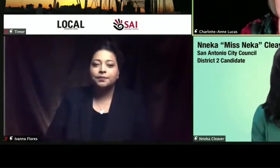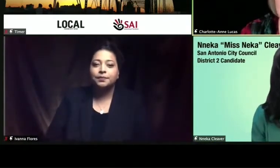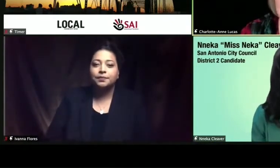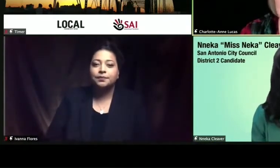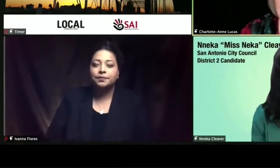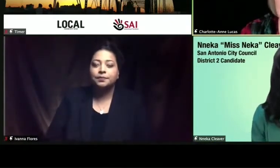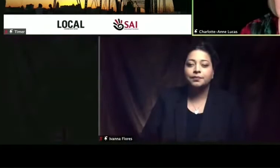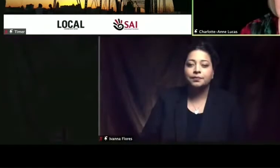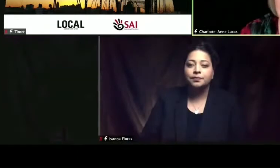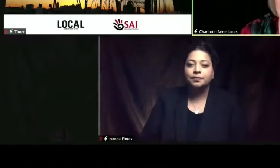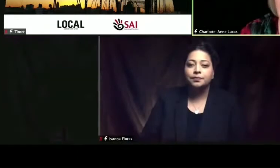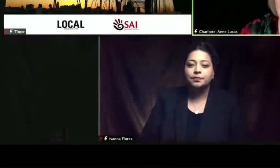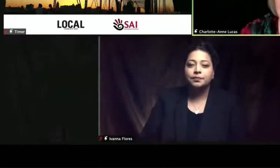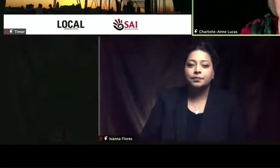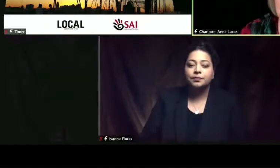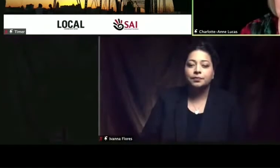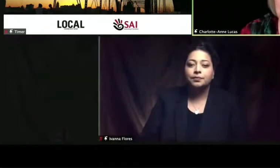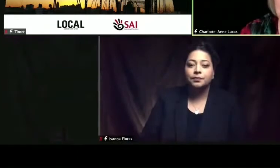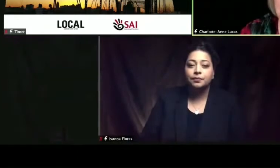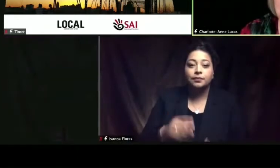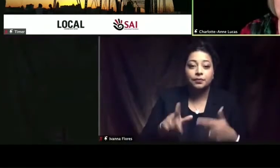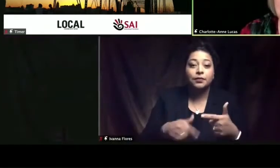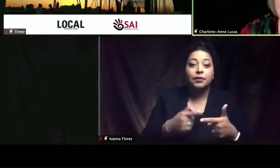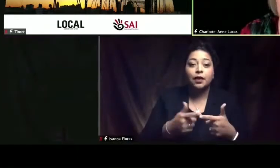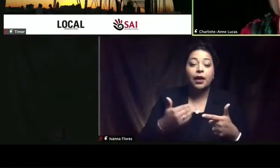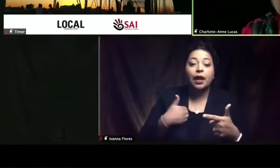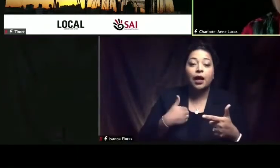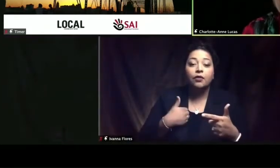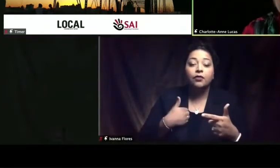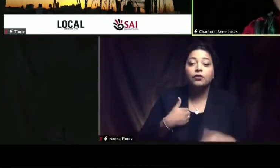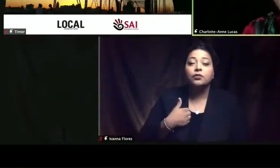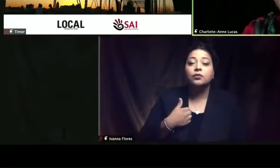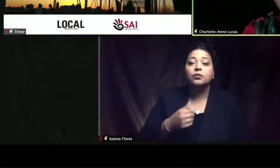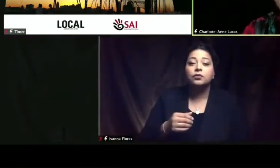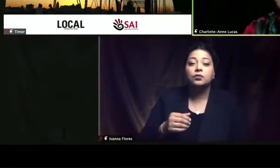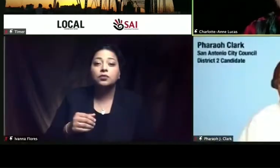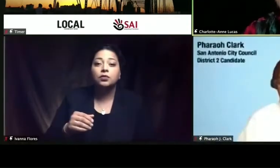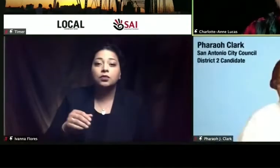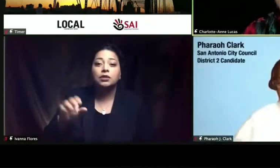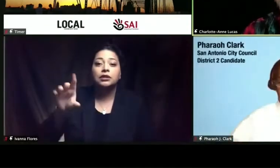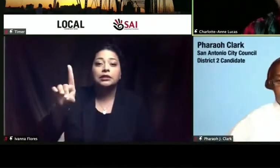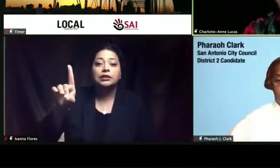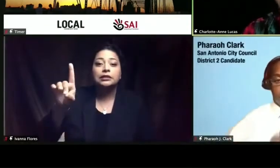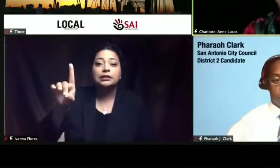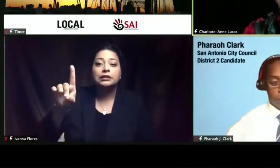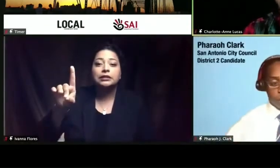And the next person for this question is Pharaoh Clark.